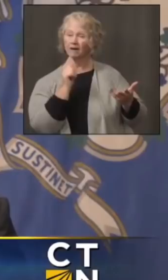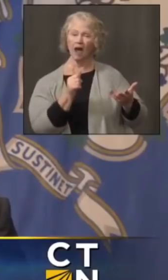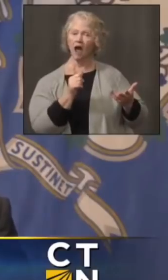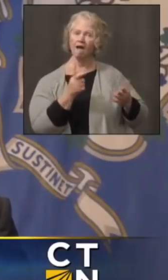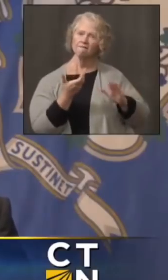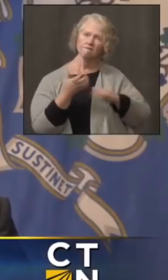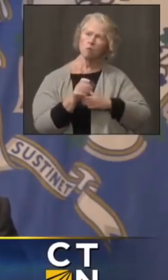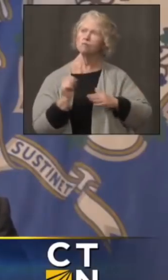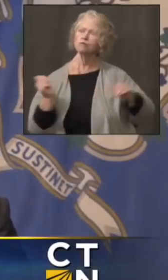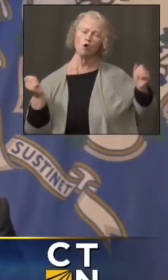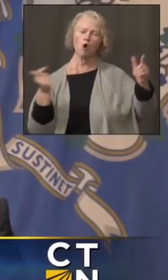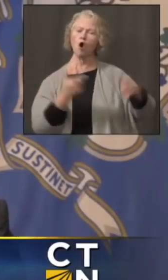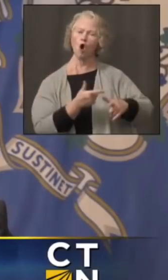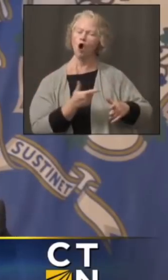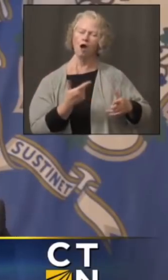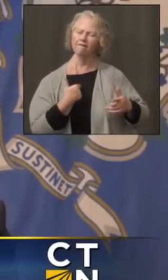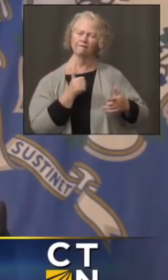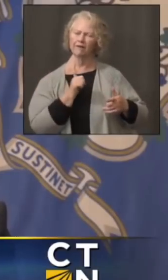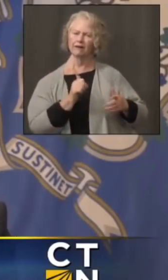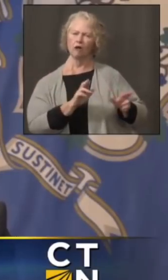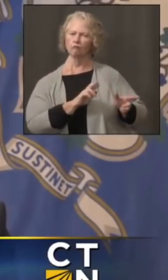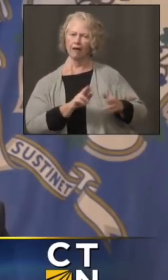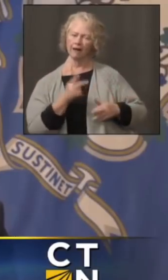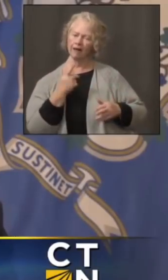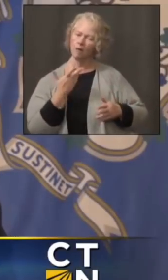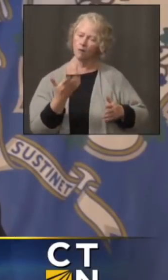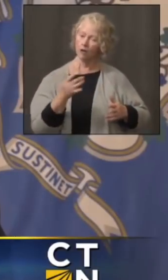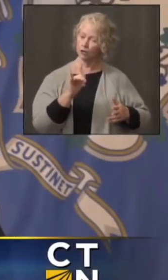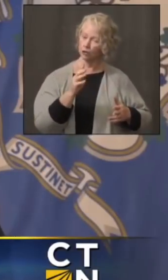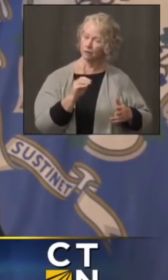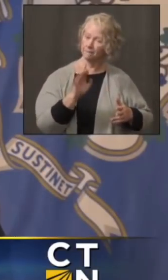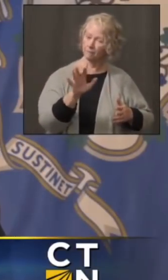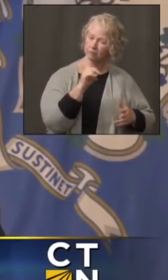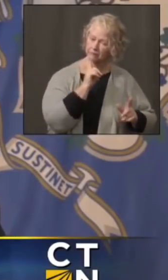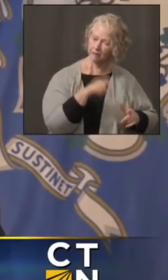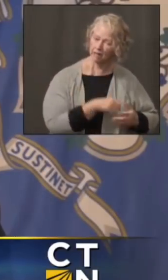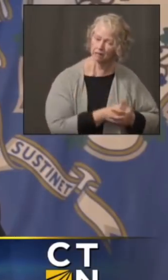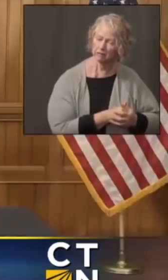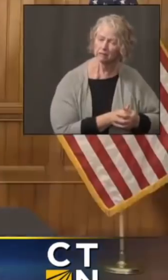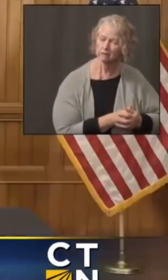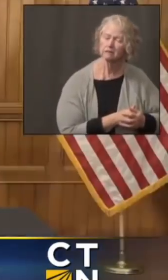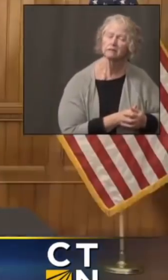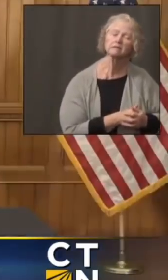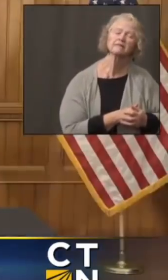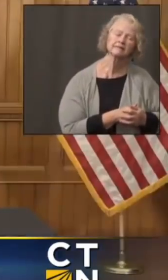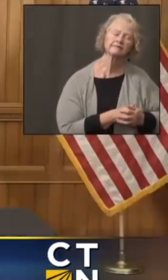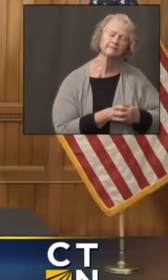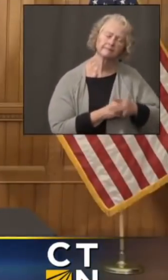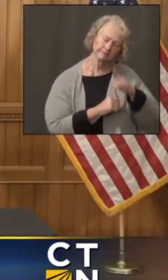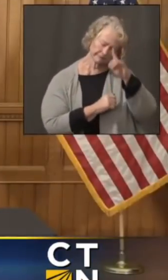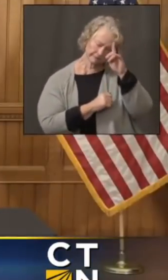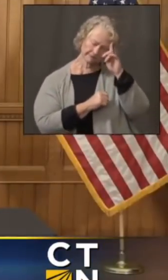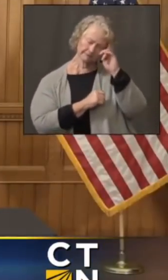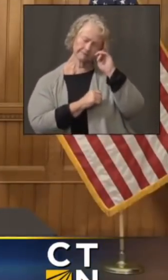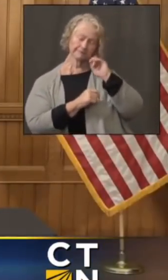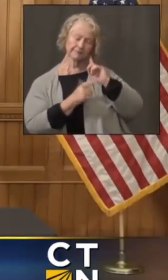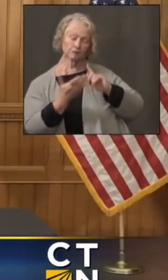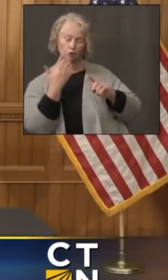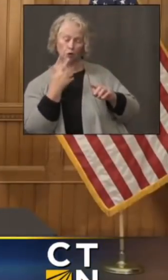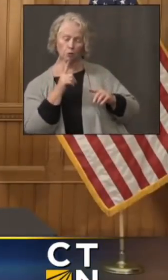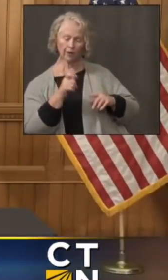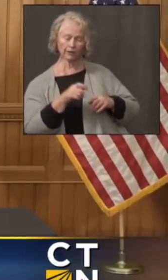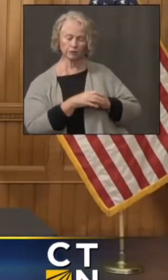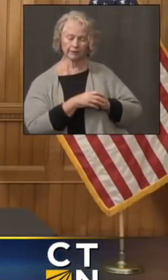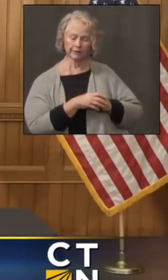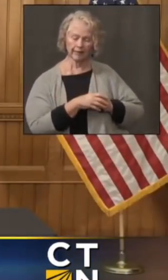point, we thought that was premature. But Jim, do you want to jump into that? Sure, Governor. That's a good question. And I